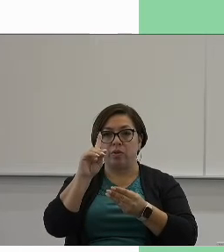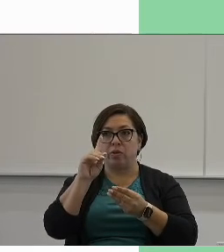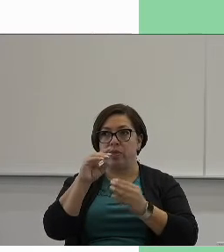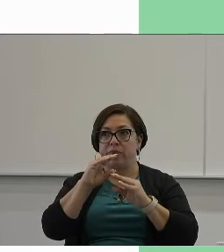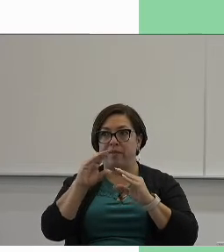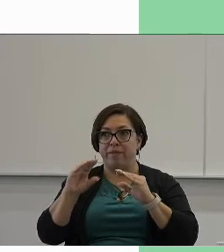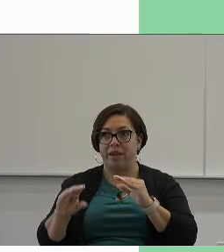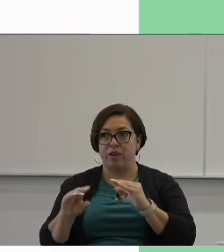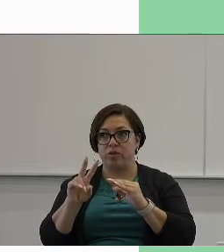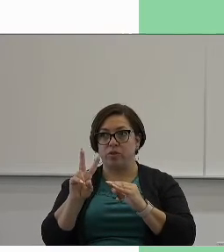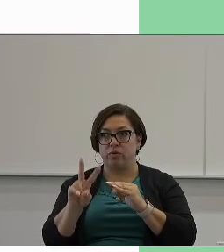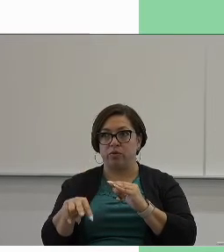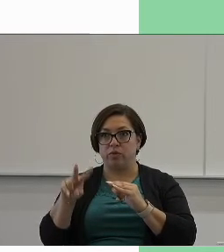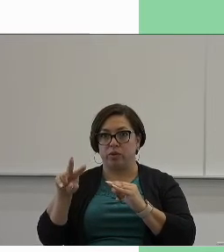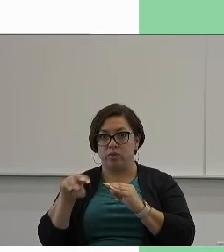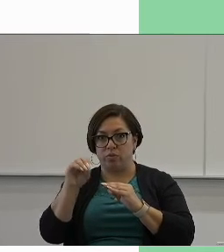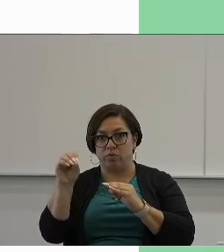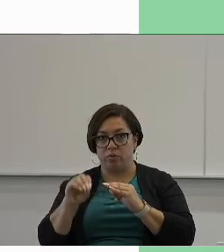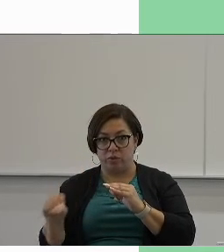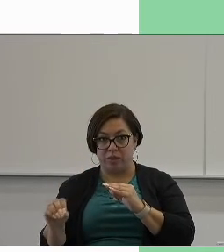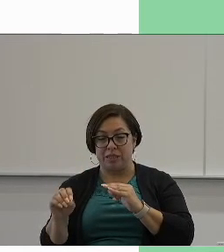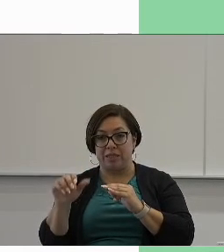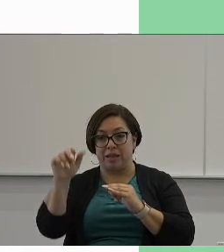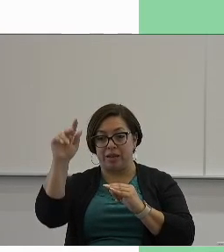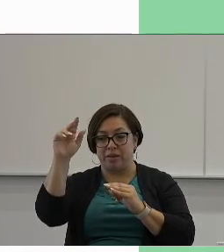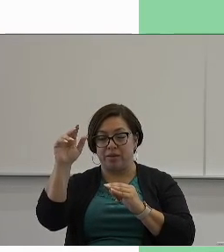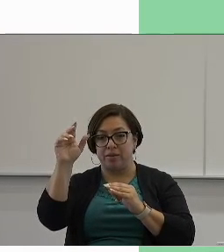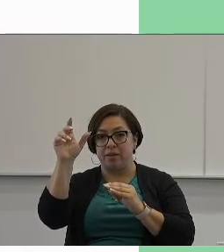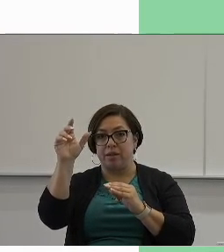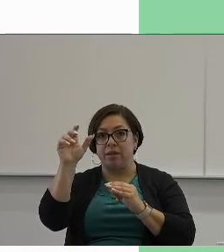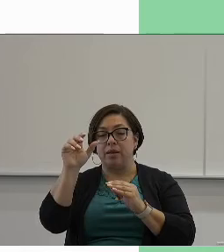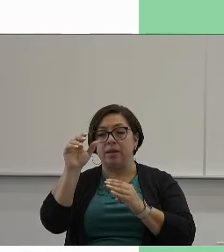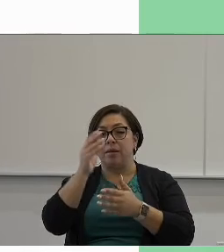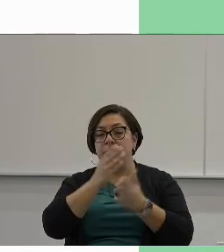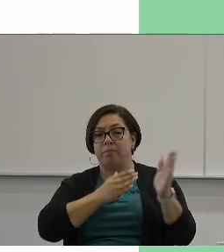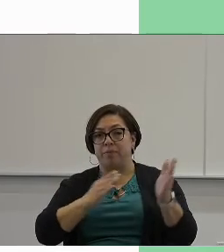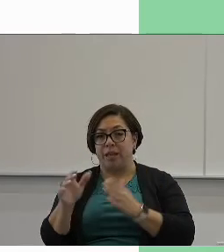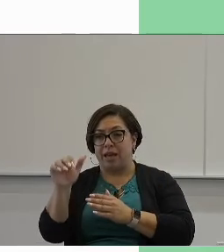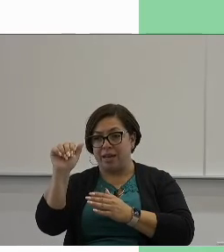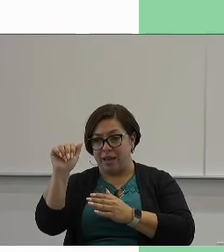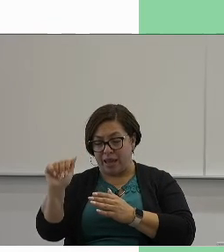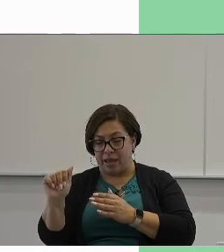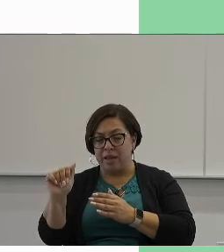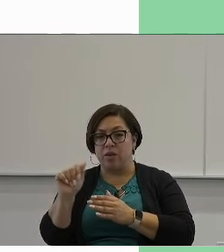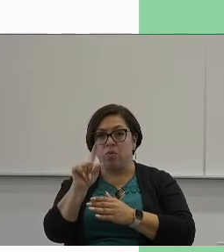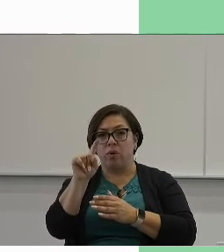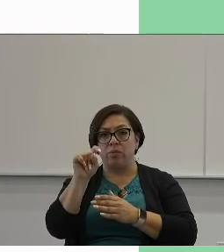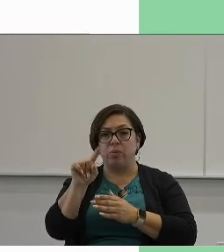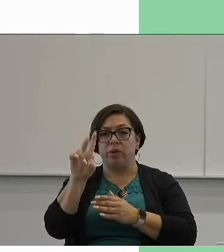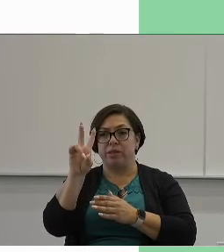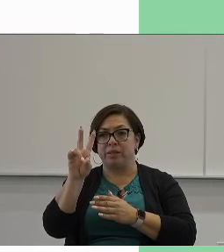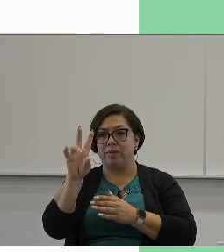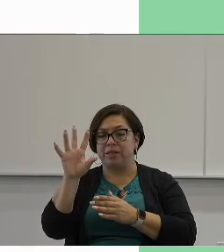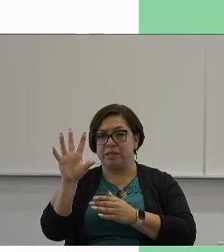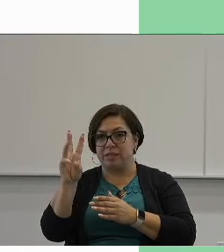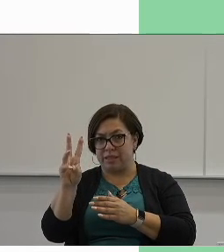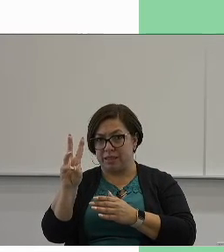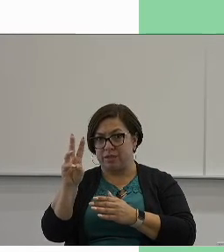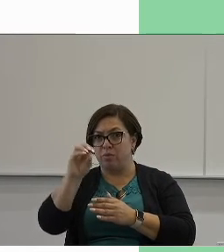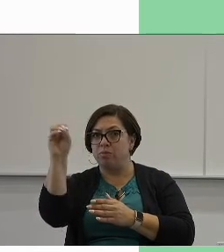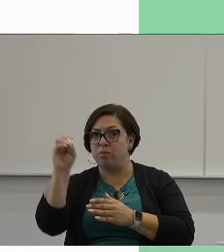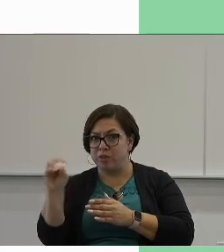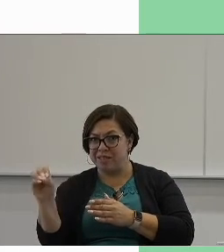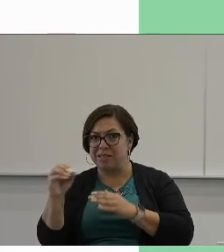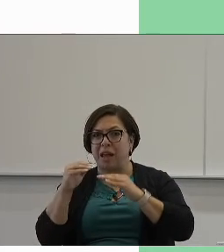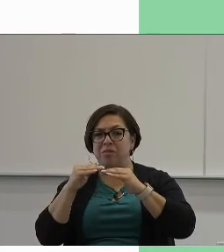has proposed in Plan A, that brings that deviation down to 1.76%. So obviously very good deviation there, well within the